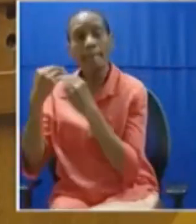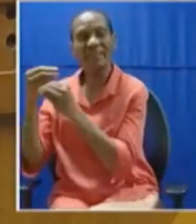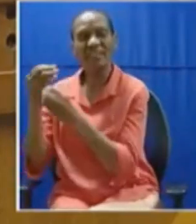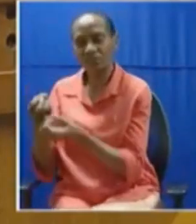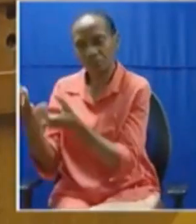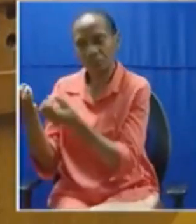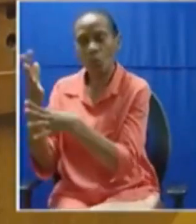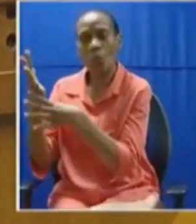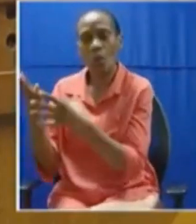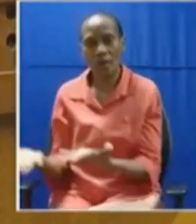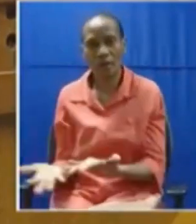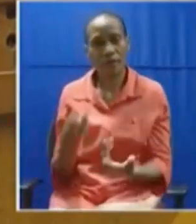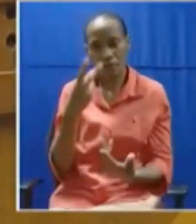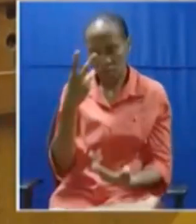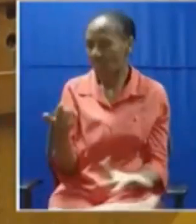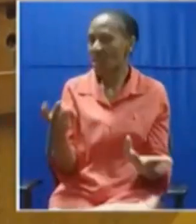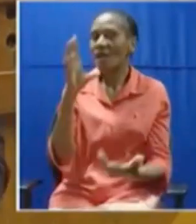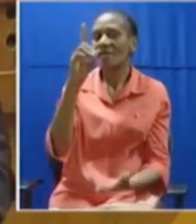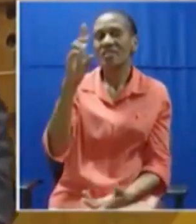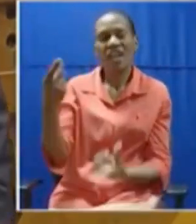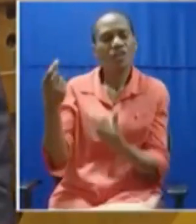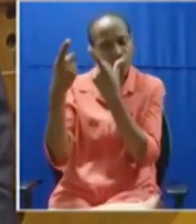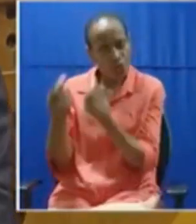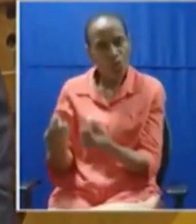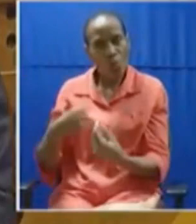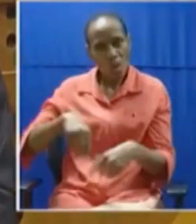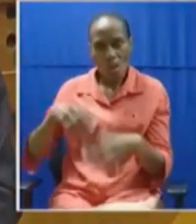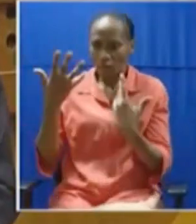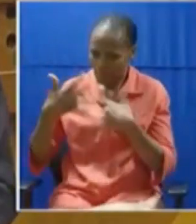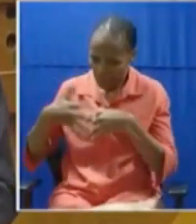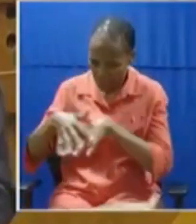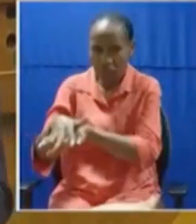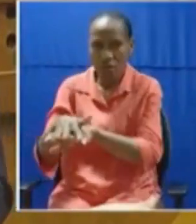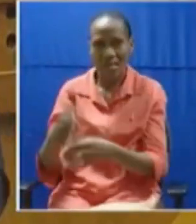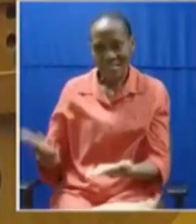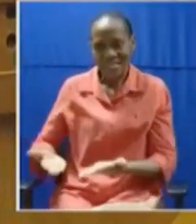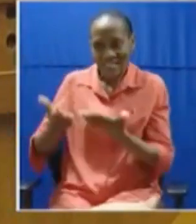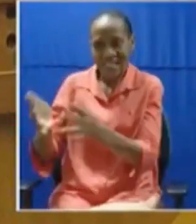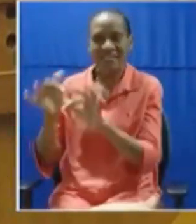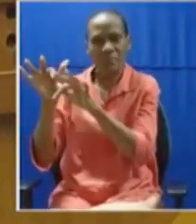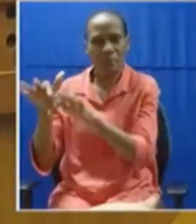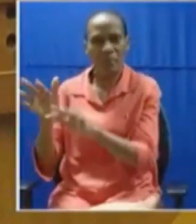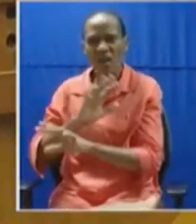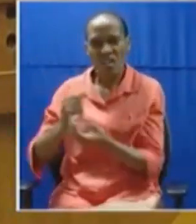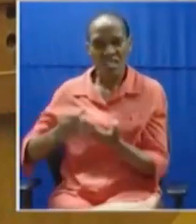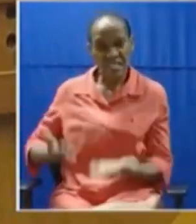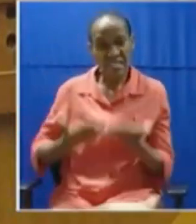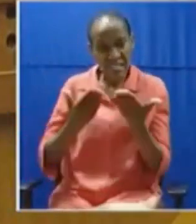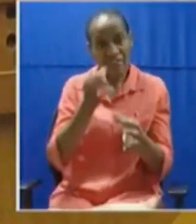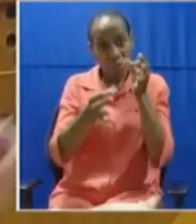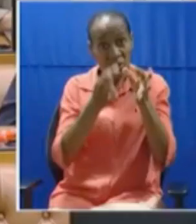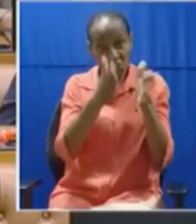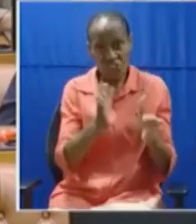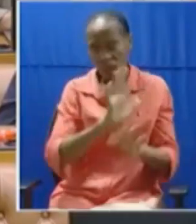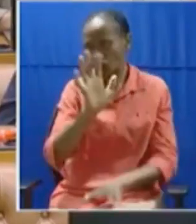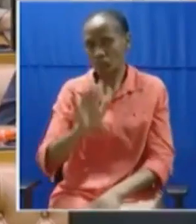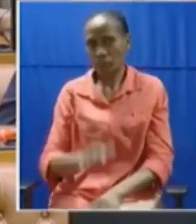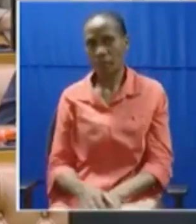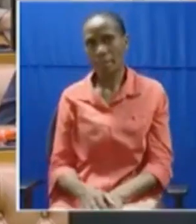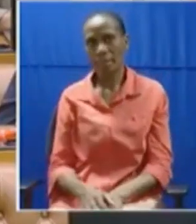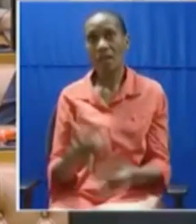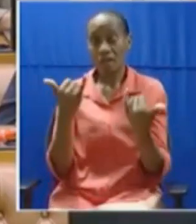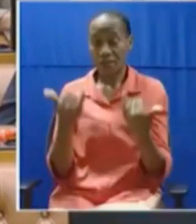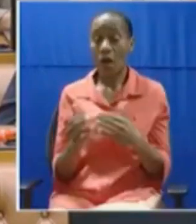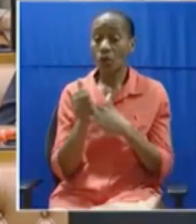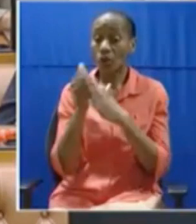That is what the DA does. We get things done for the people, not for the politicians. Now, the leader of the